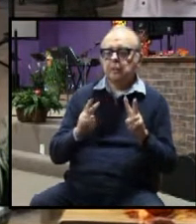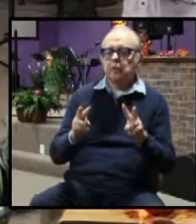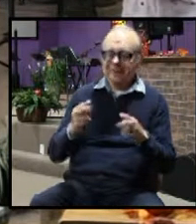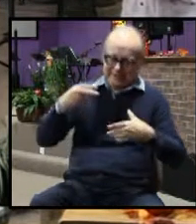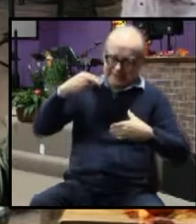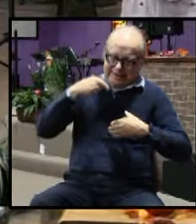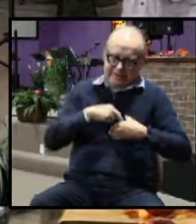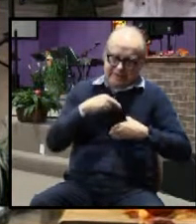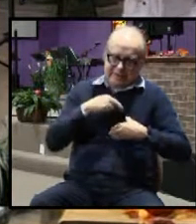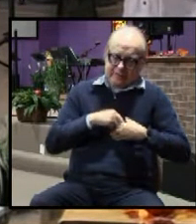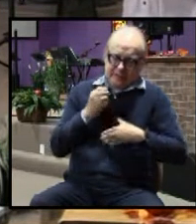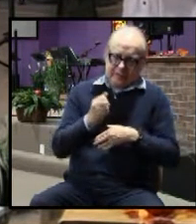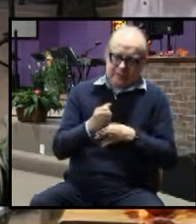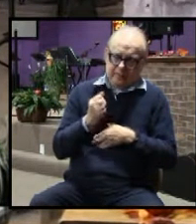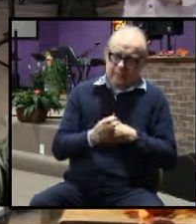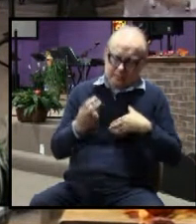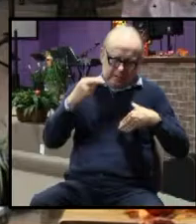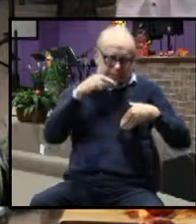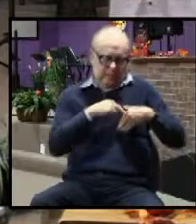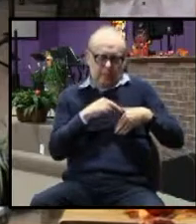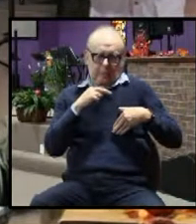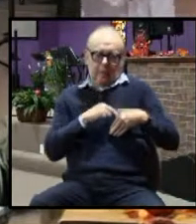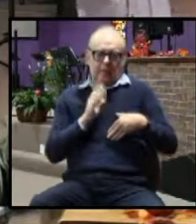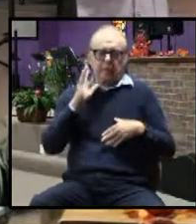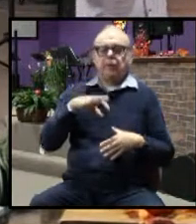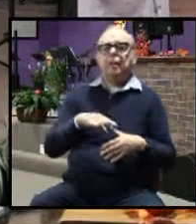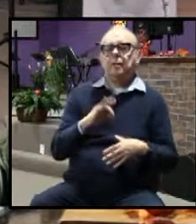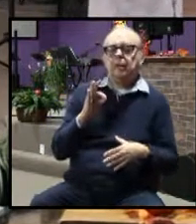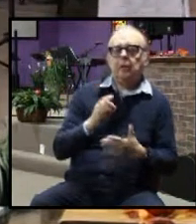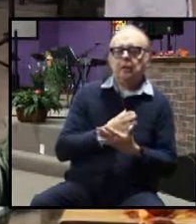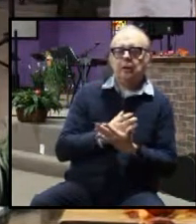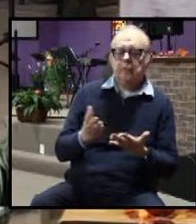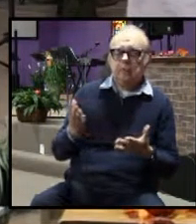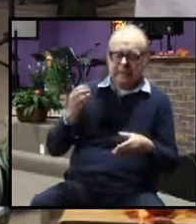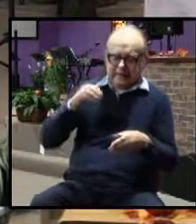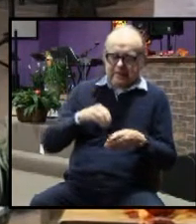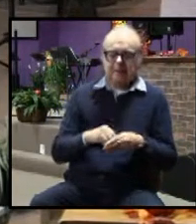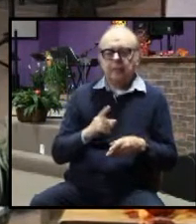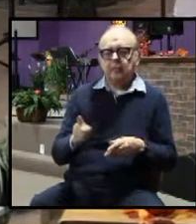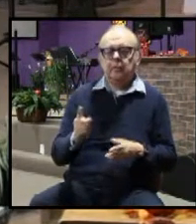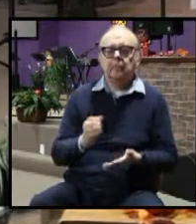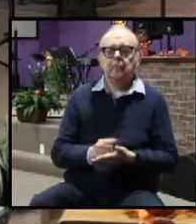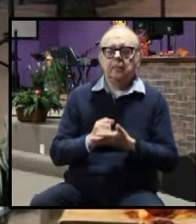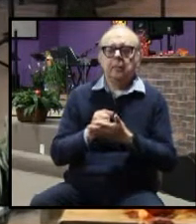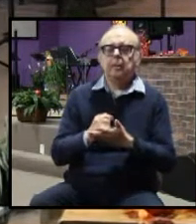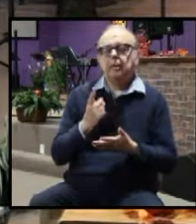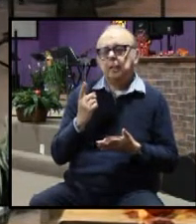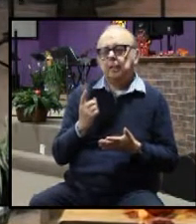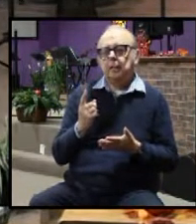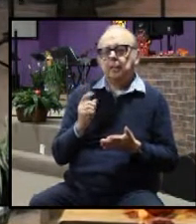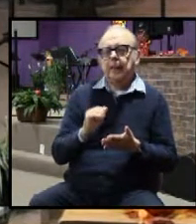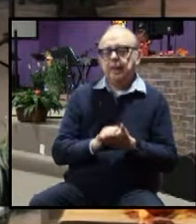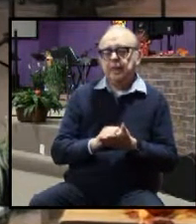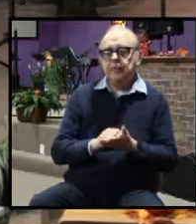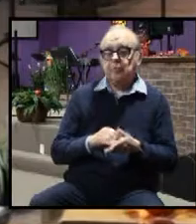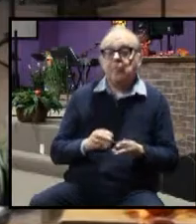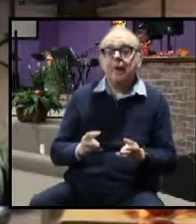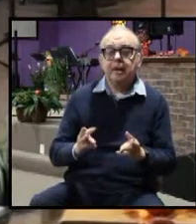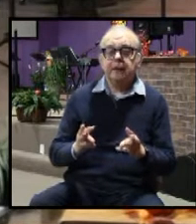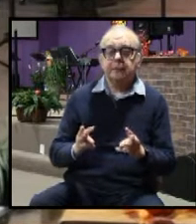yourself. And if you look inside yourself, you'll find something inside of you that will help you to understand